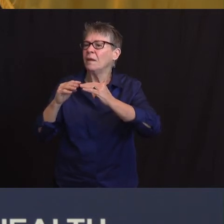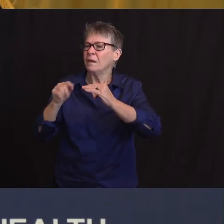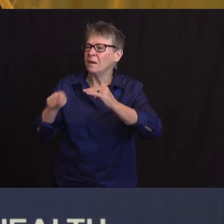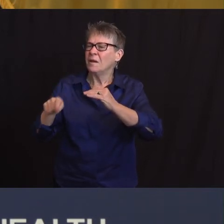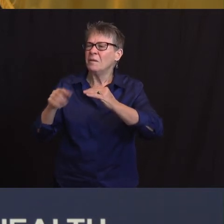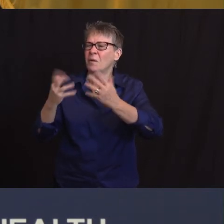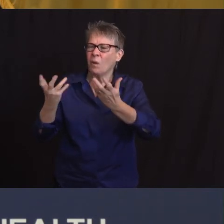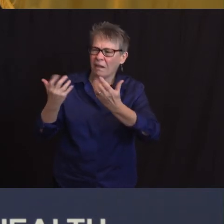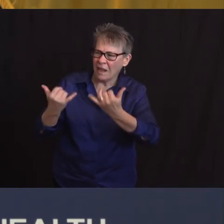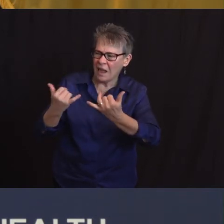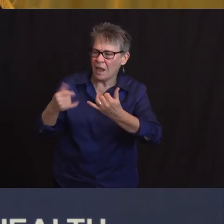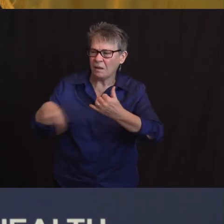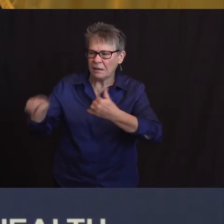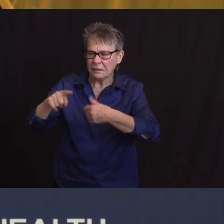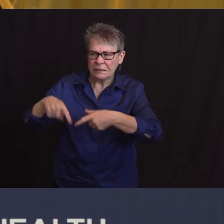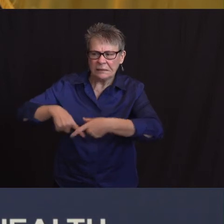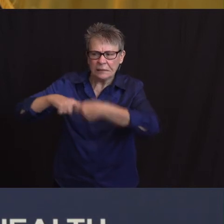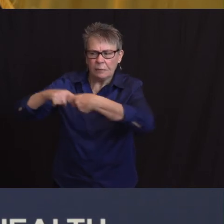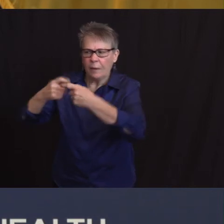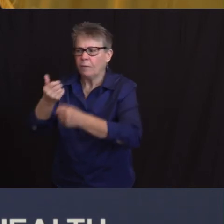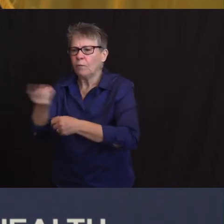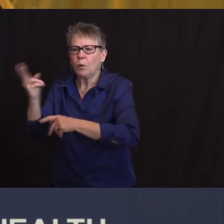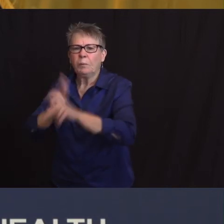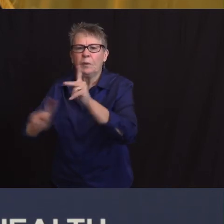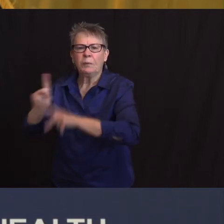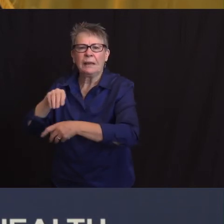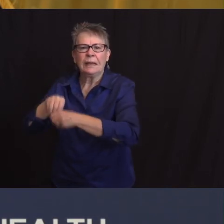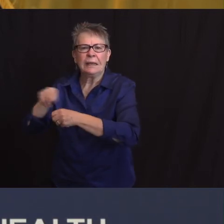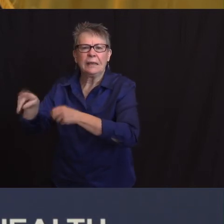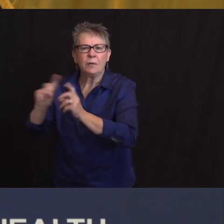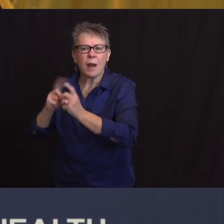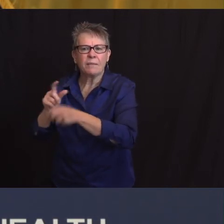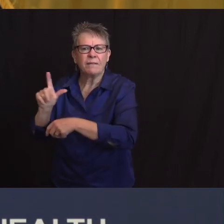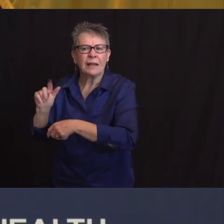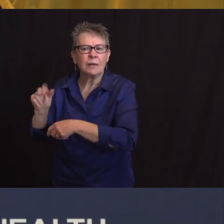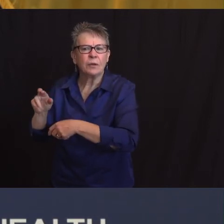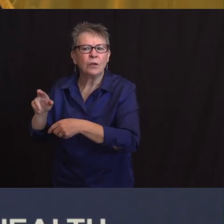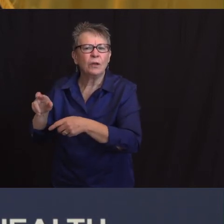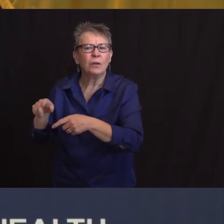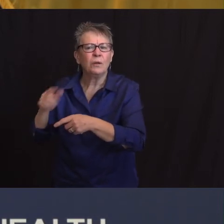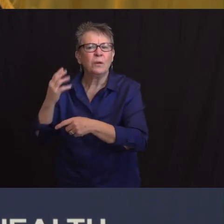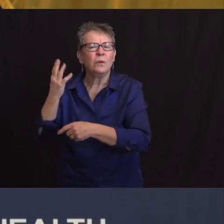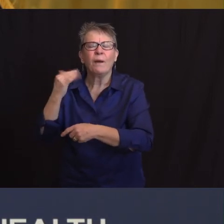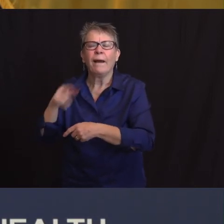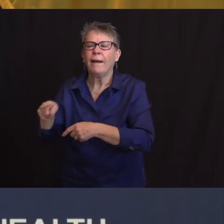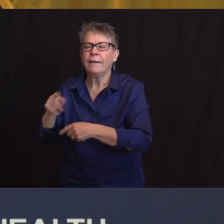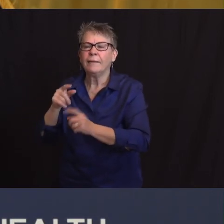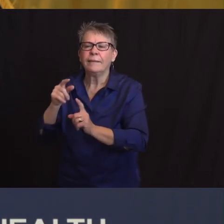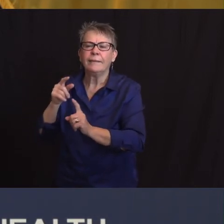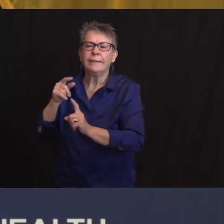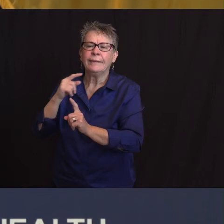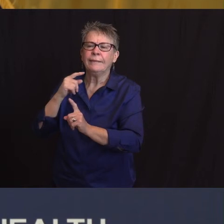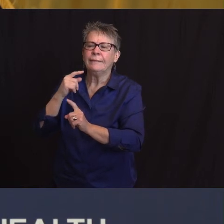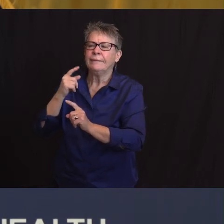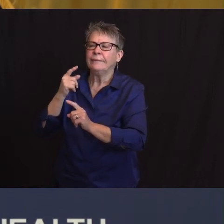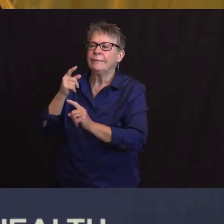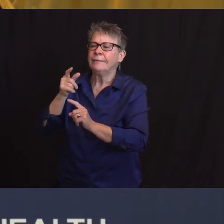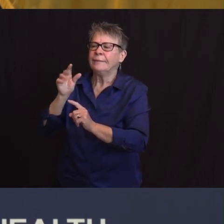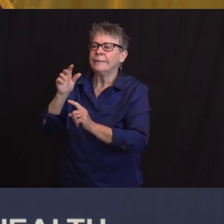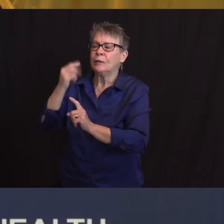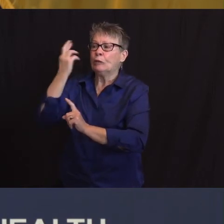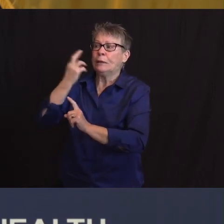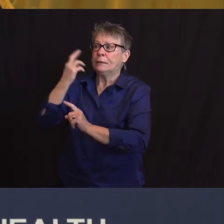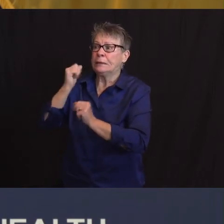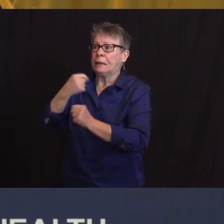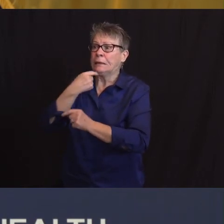him, the specific reasons associated with their particular case. So this is migrated from one